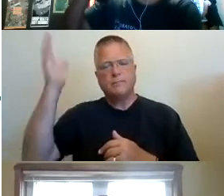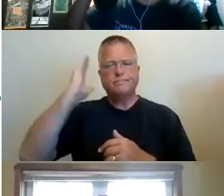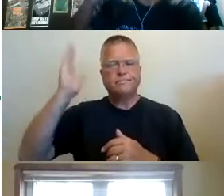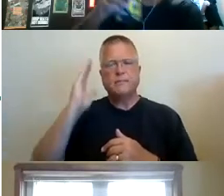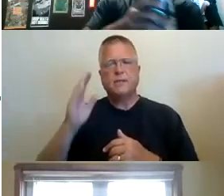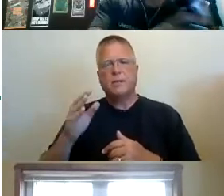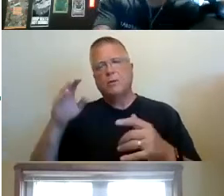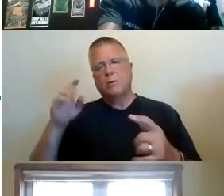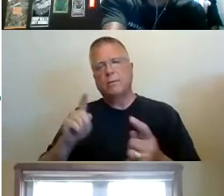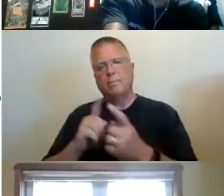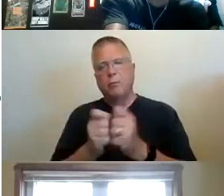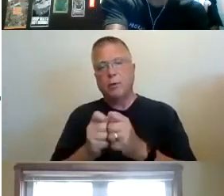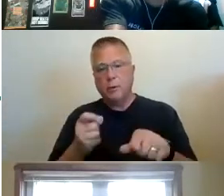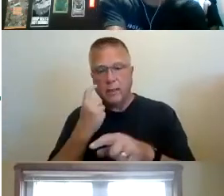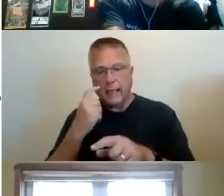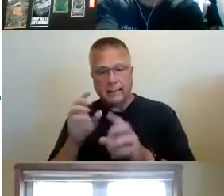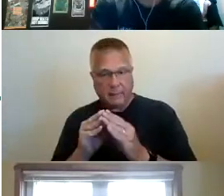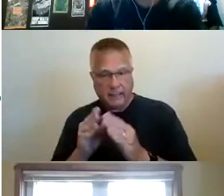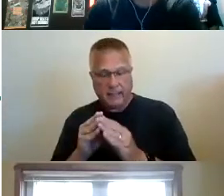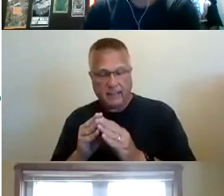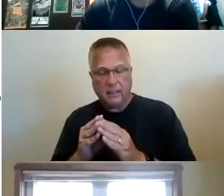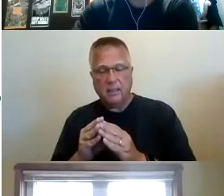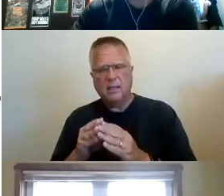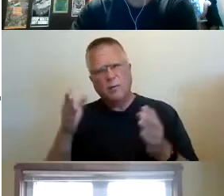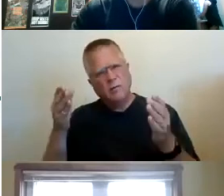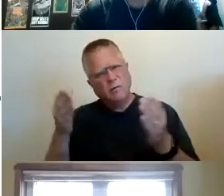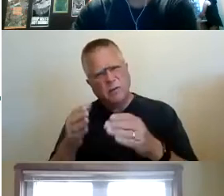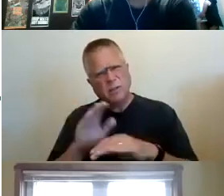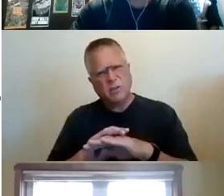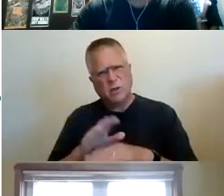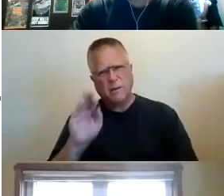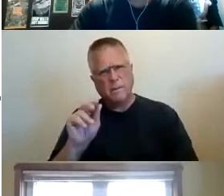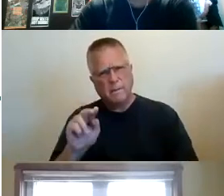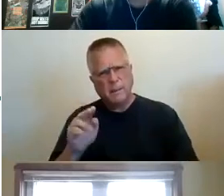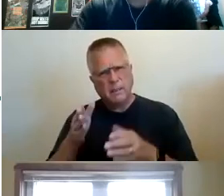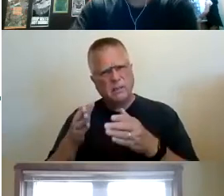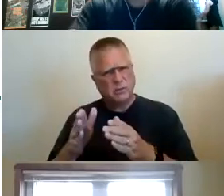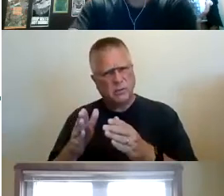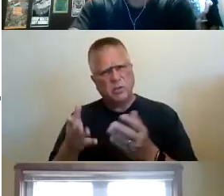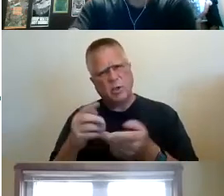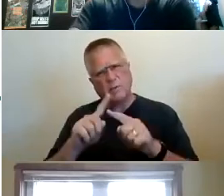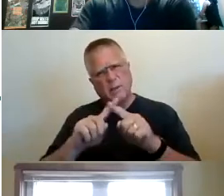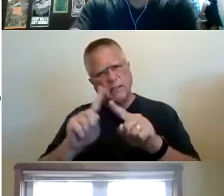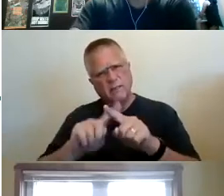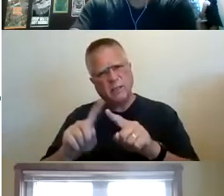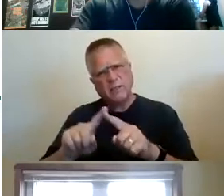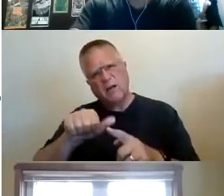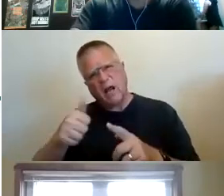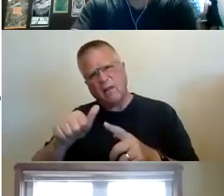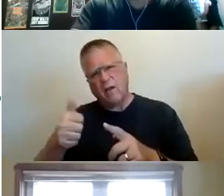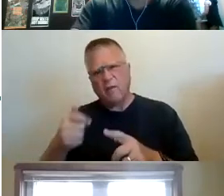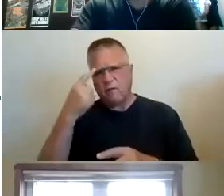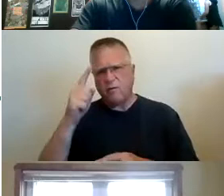meeting, we talked about, it was really focused on Beacon Street. And we talked about a number of different alternatives that would be possible for Beacon